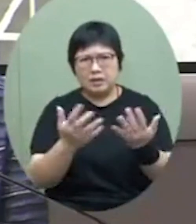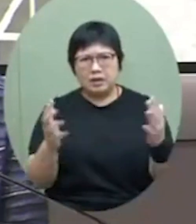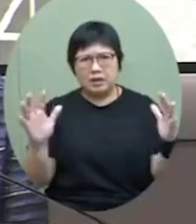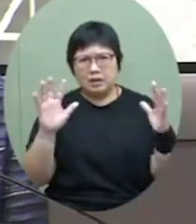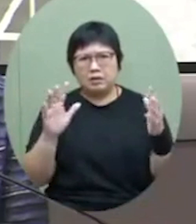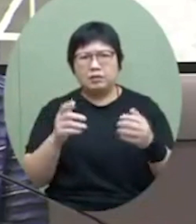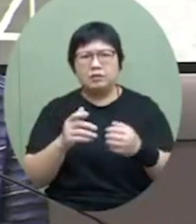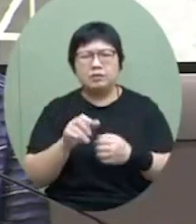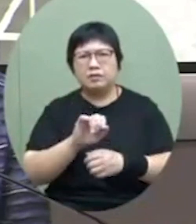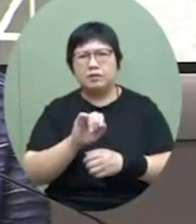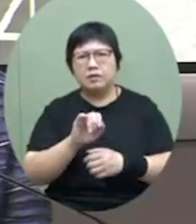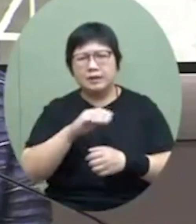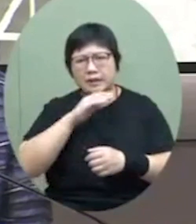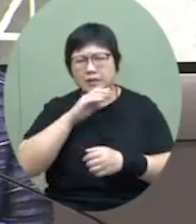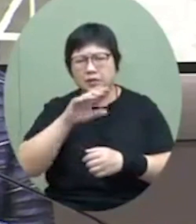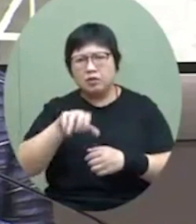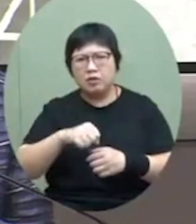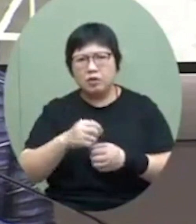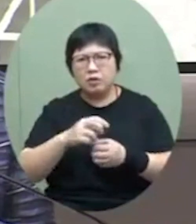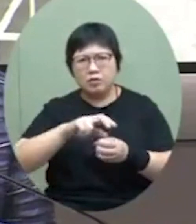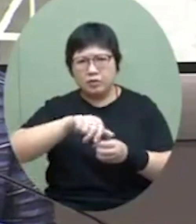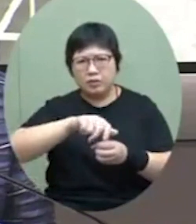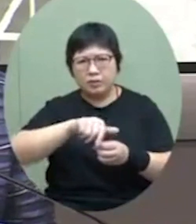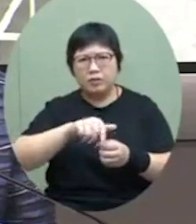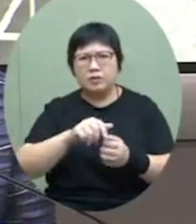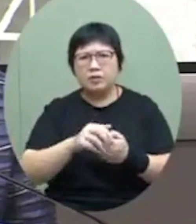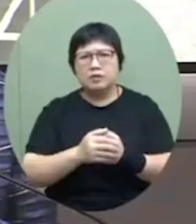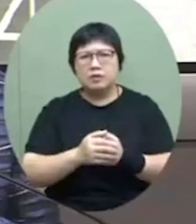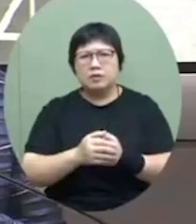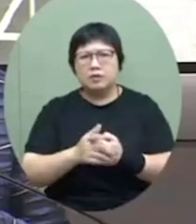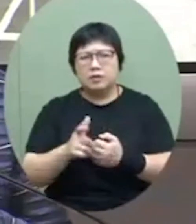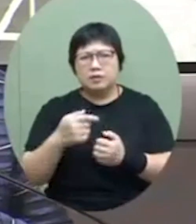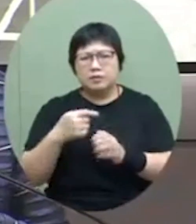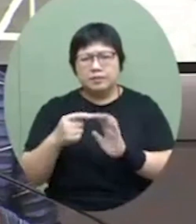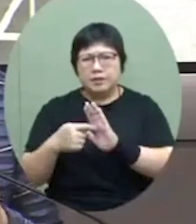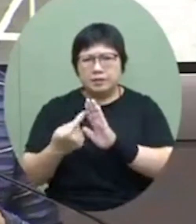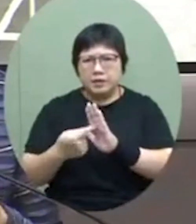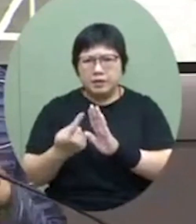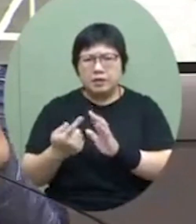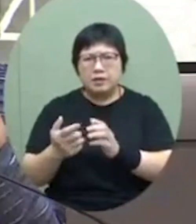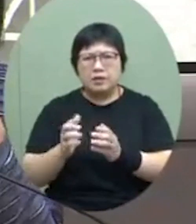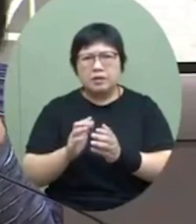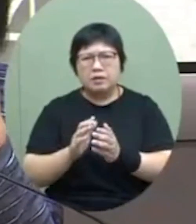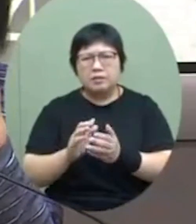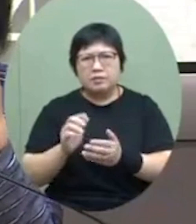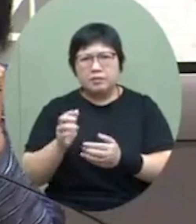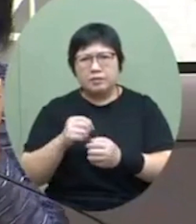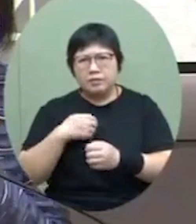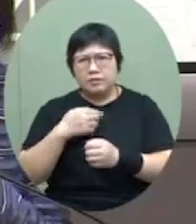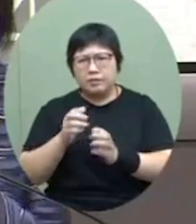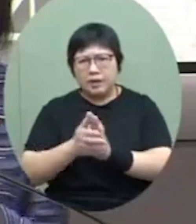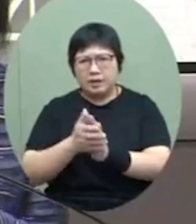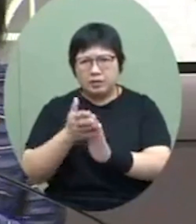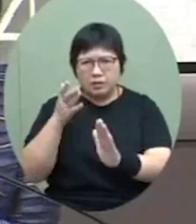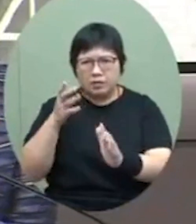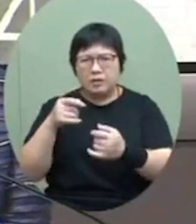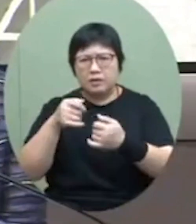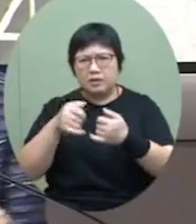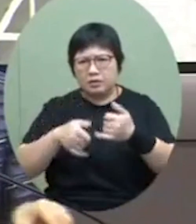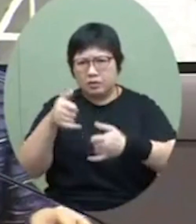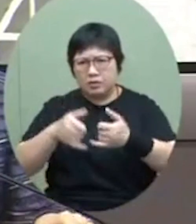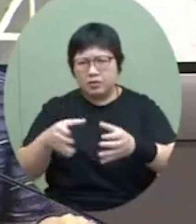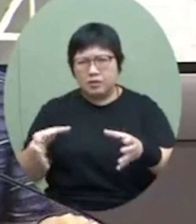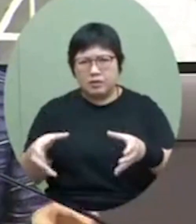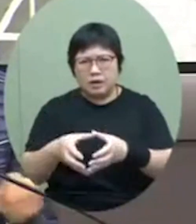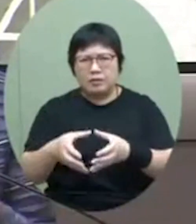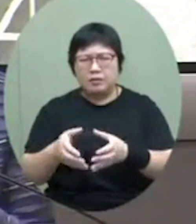second principle how we could avoid this queuing and crowd gathering in order to administer the test the third is to provide as